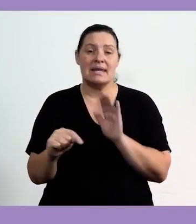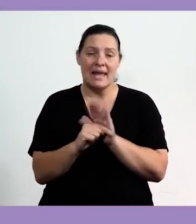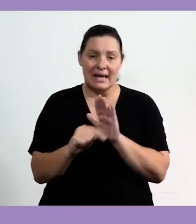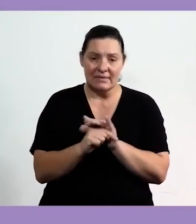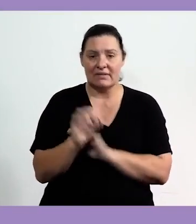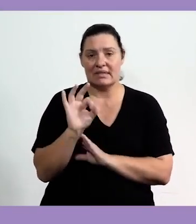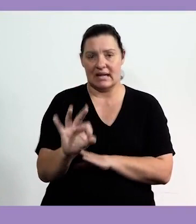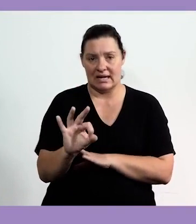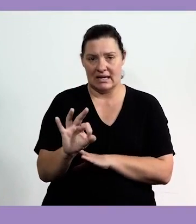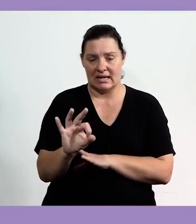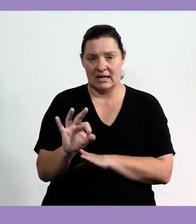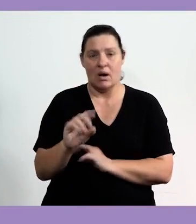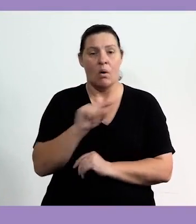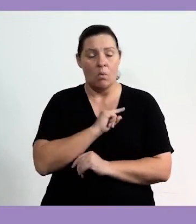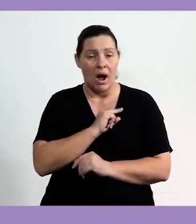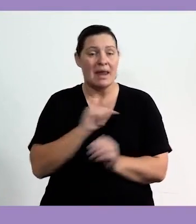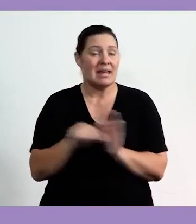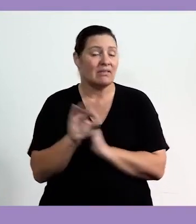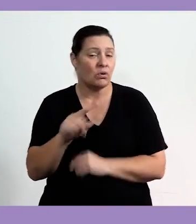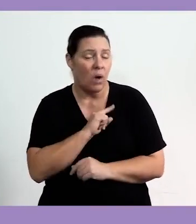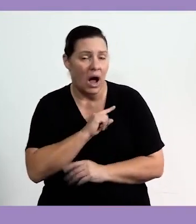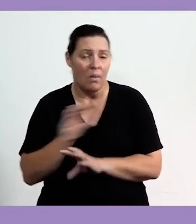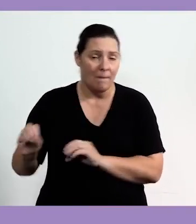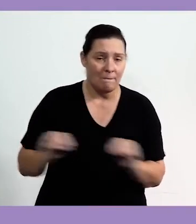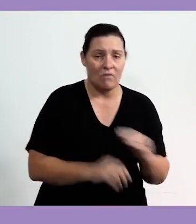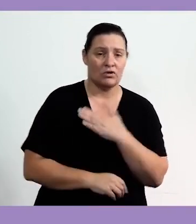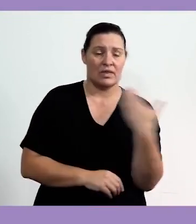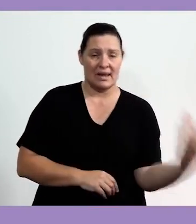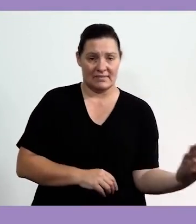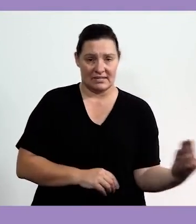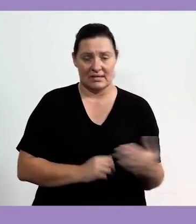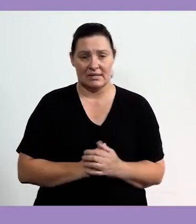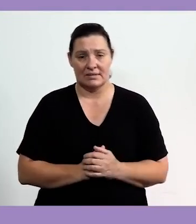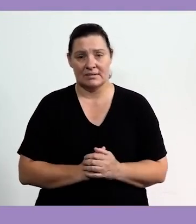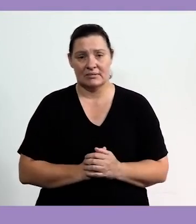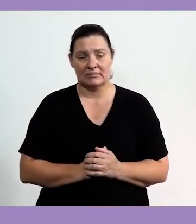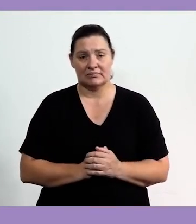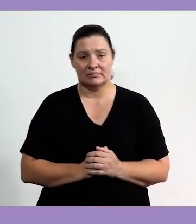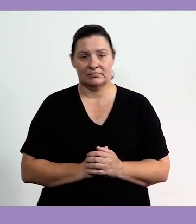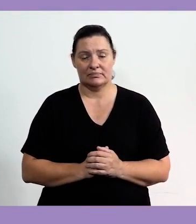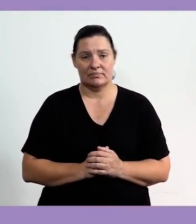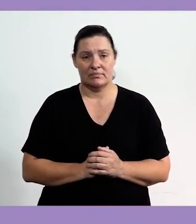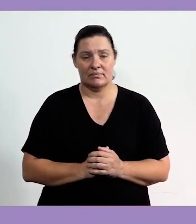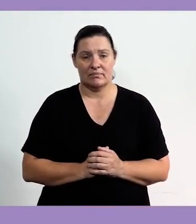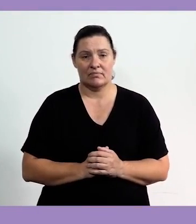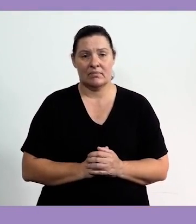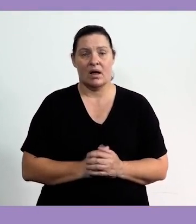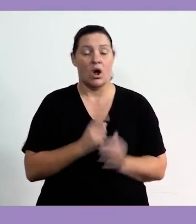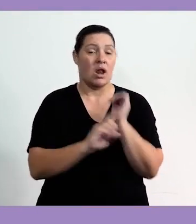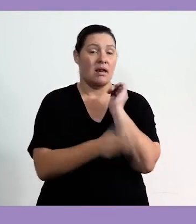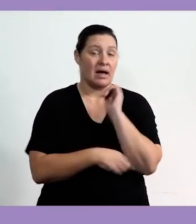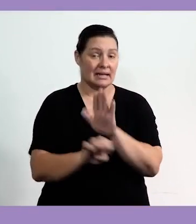is going to be a -3, and remember, it is a -3 because we are shifting to the